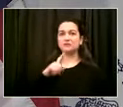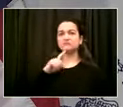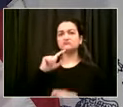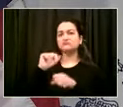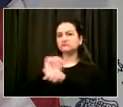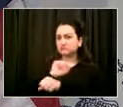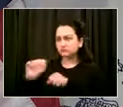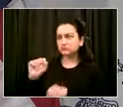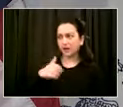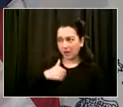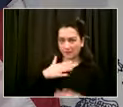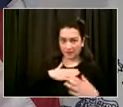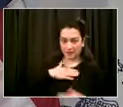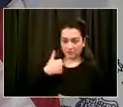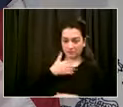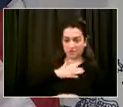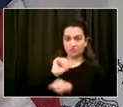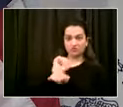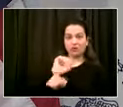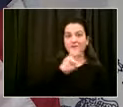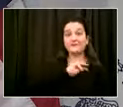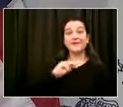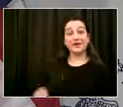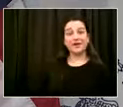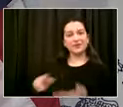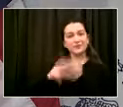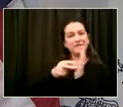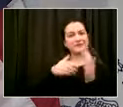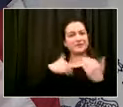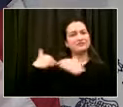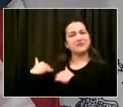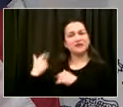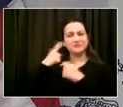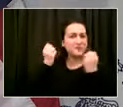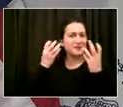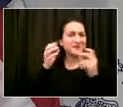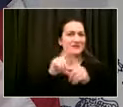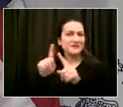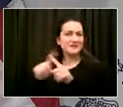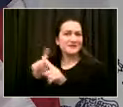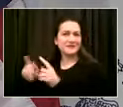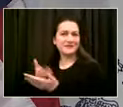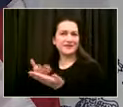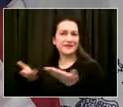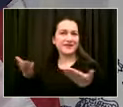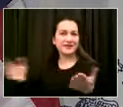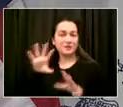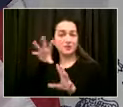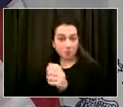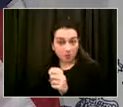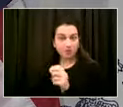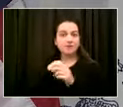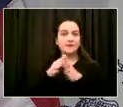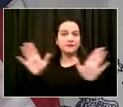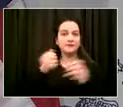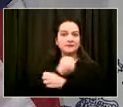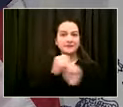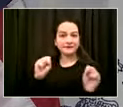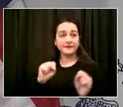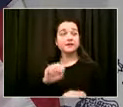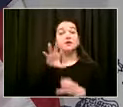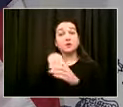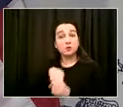force in de-escalation and implicit bias. That's just the beginning of the list I could give you. And a host of major reforms are coming now. We just